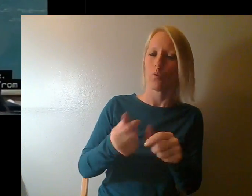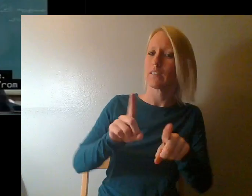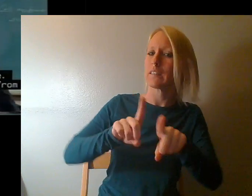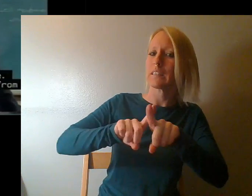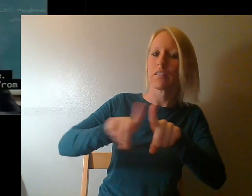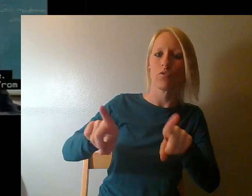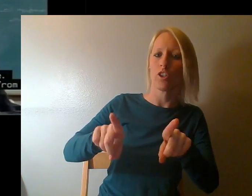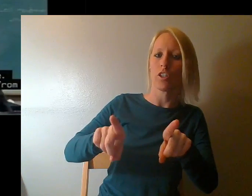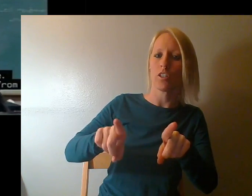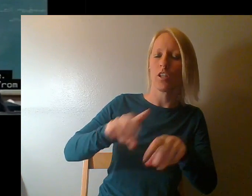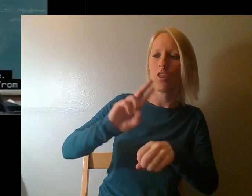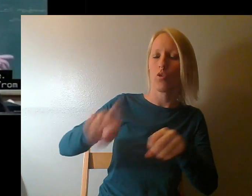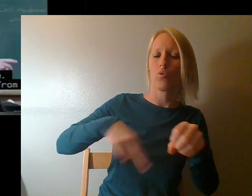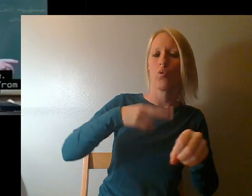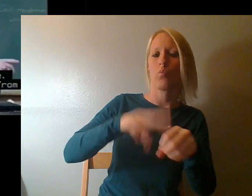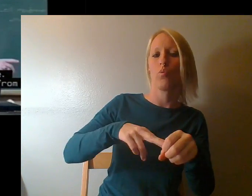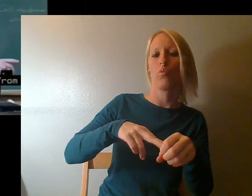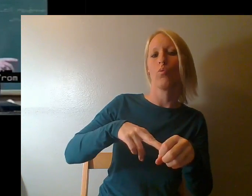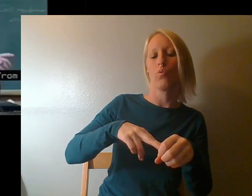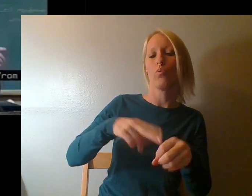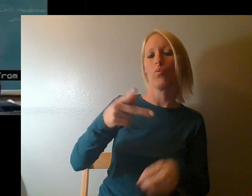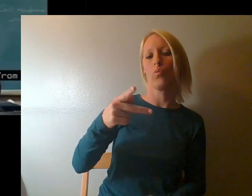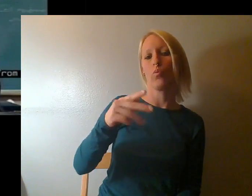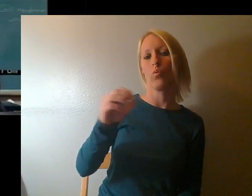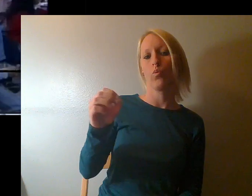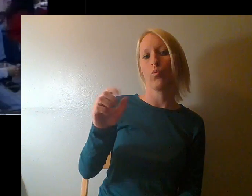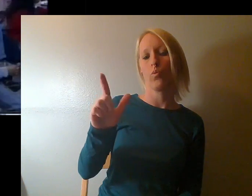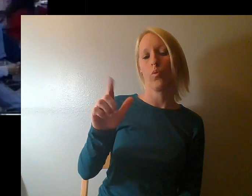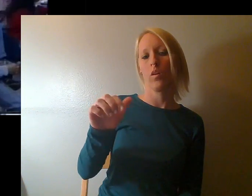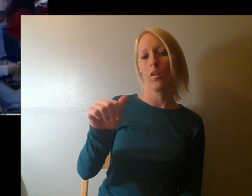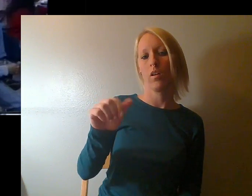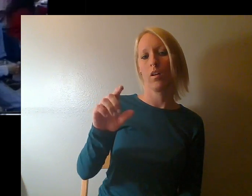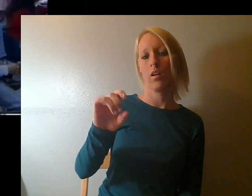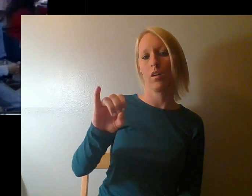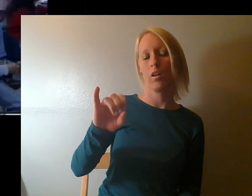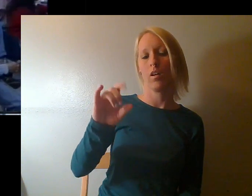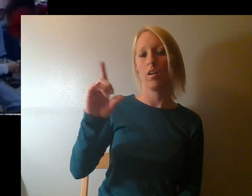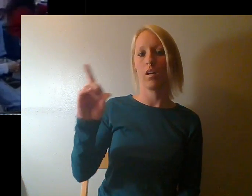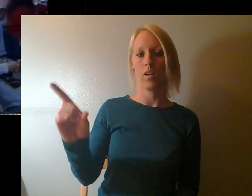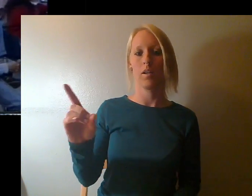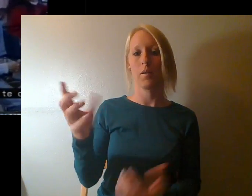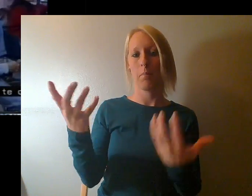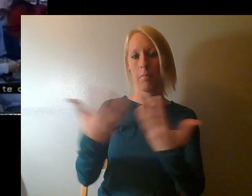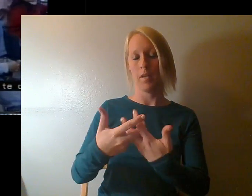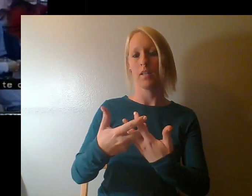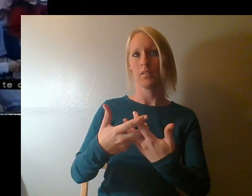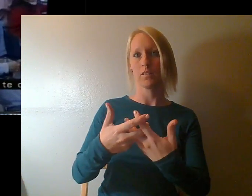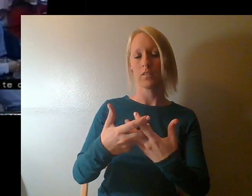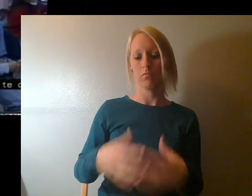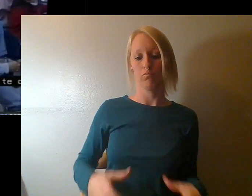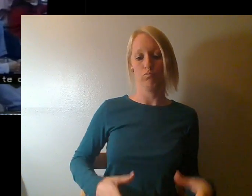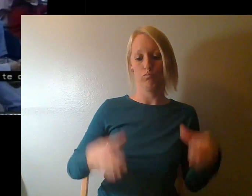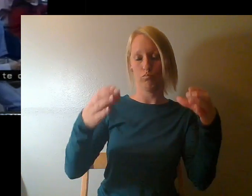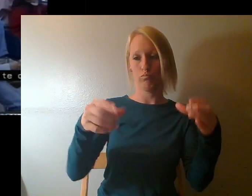regular Kool-Aid mix. Will? Well, it would be the opposite of diluted. Okay, what is the opposite of diluted?